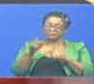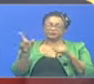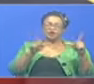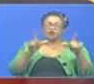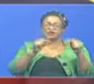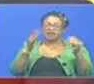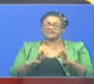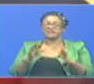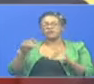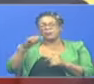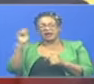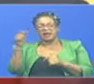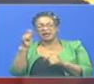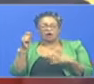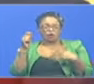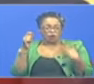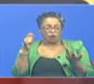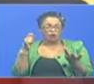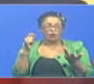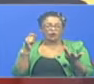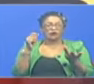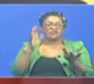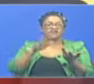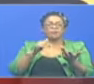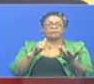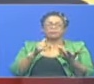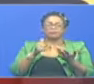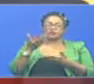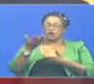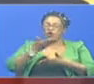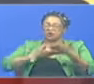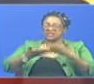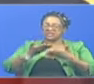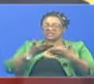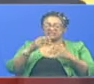Kenya? Were they from contact tracing or they are new cases?